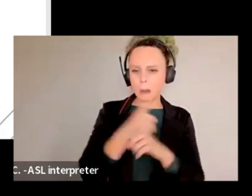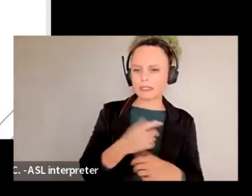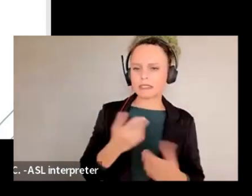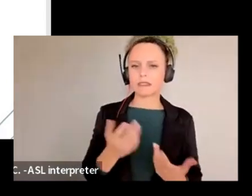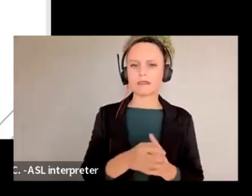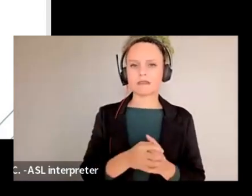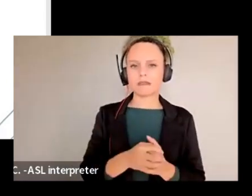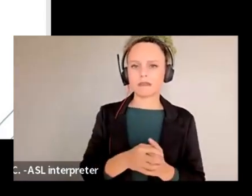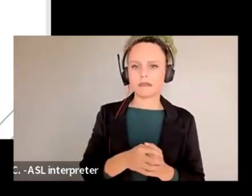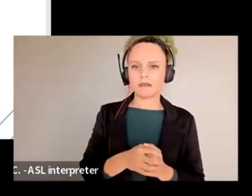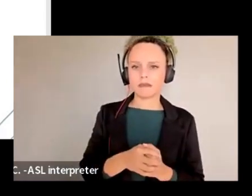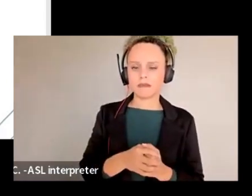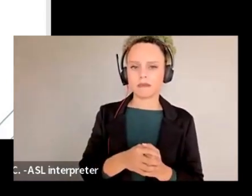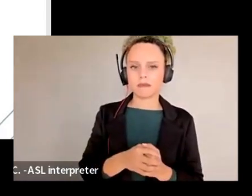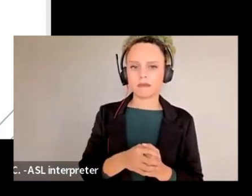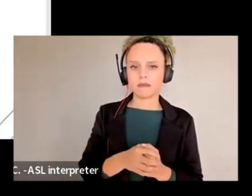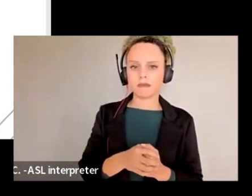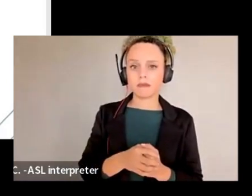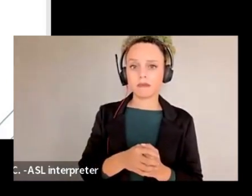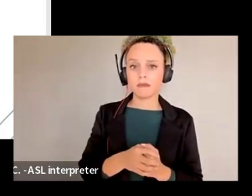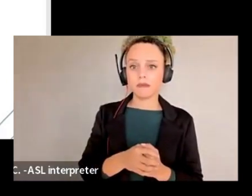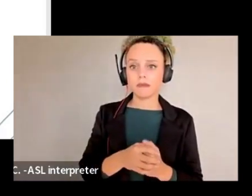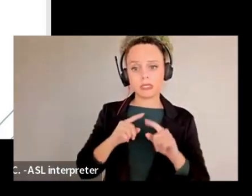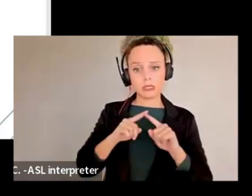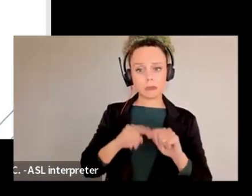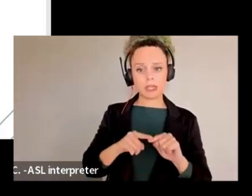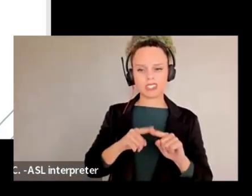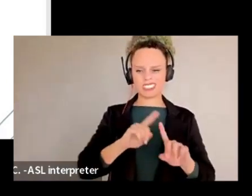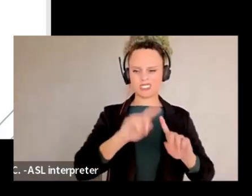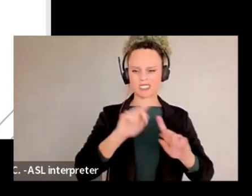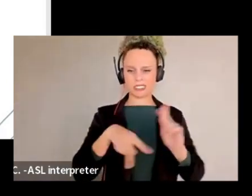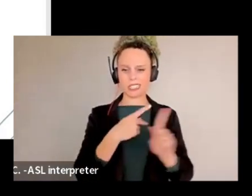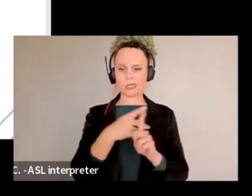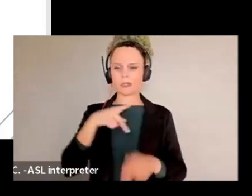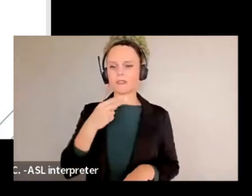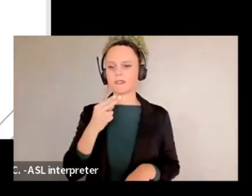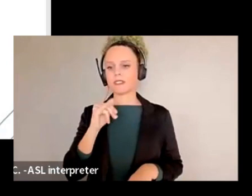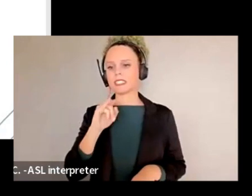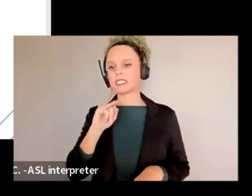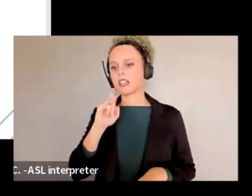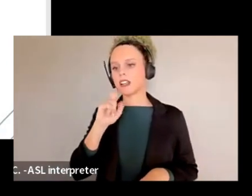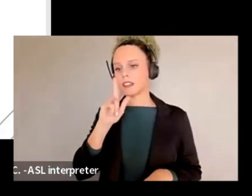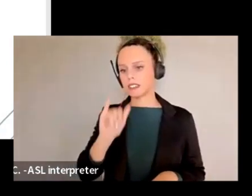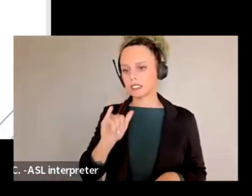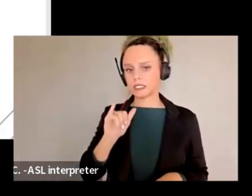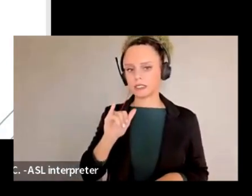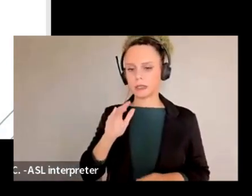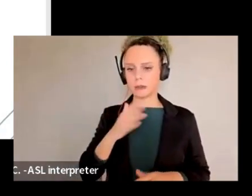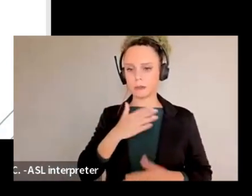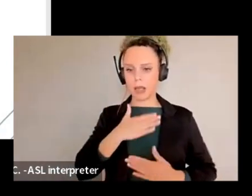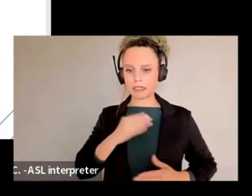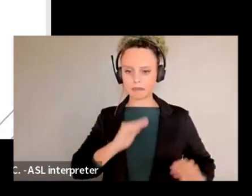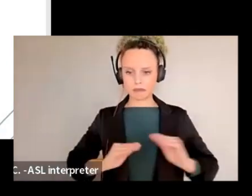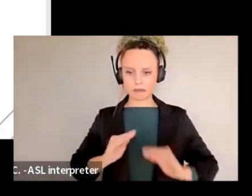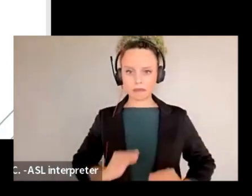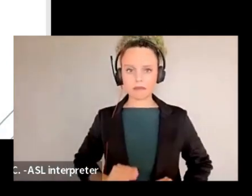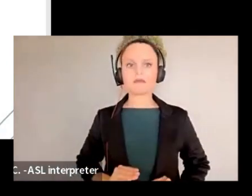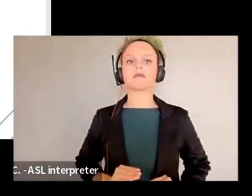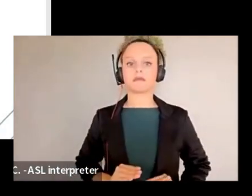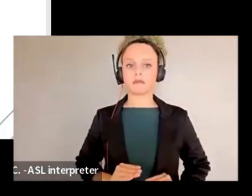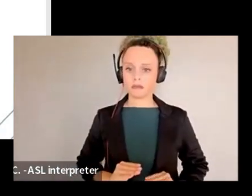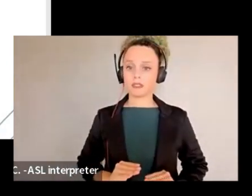may arise from different injury levels or different types